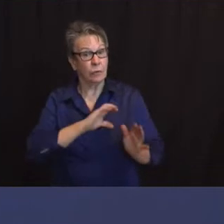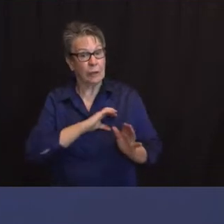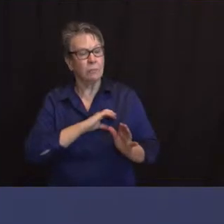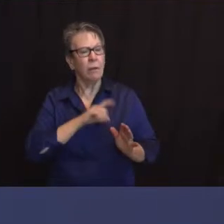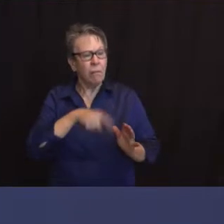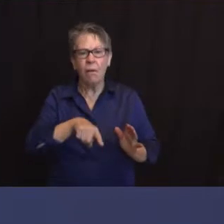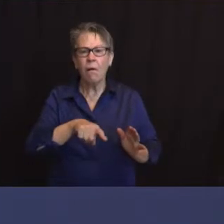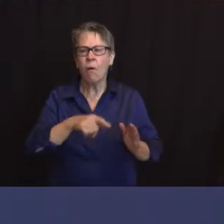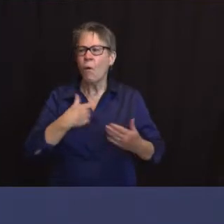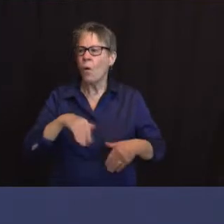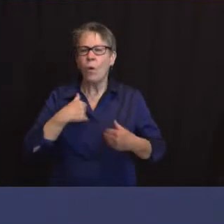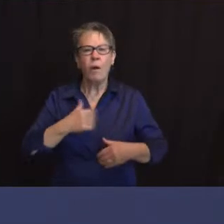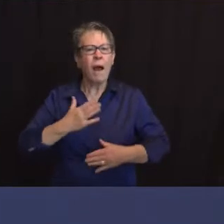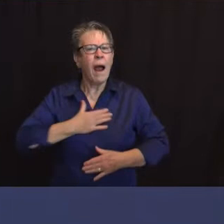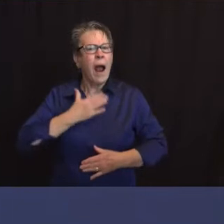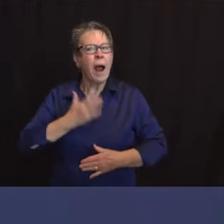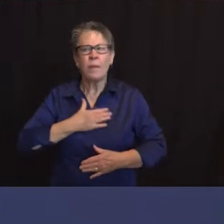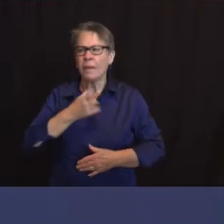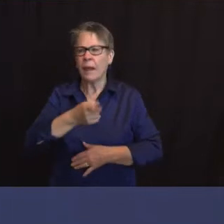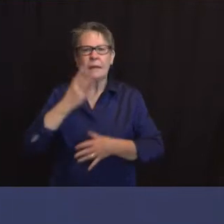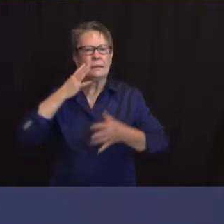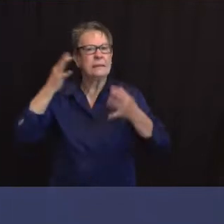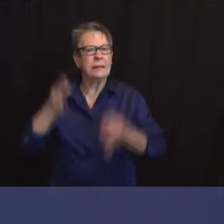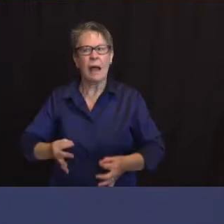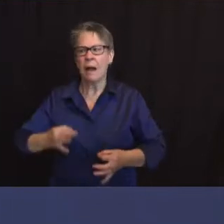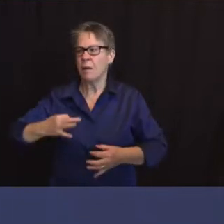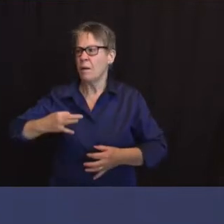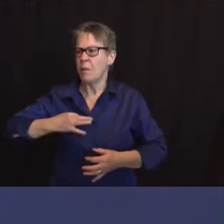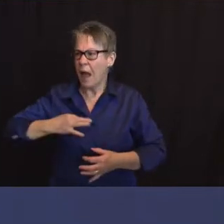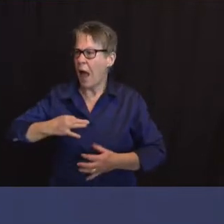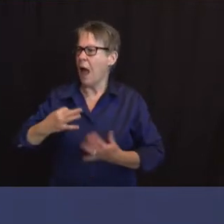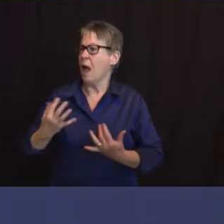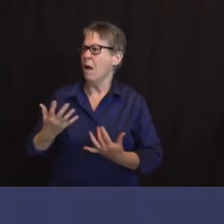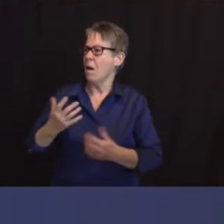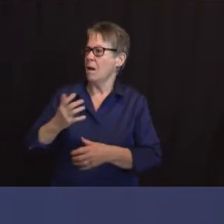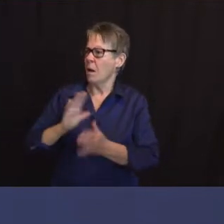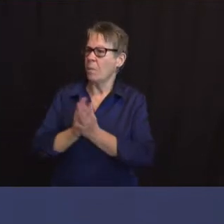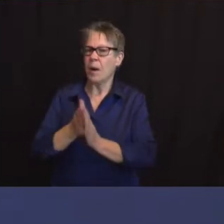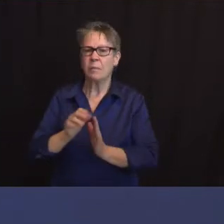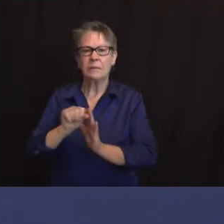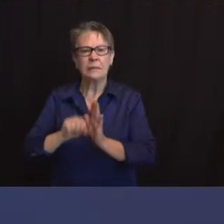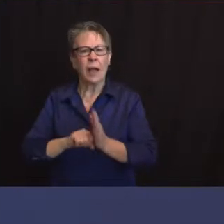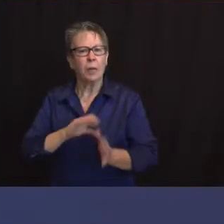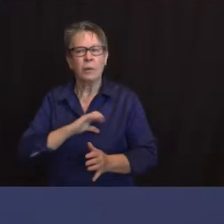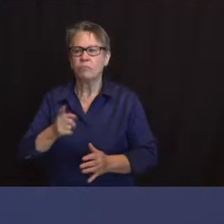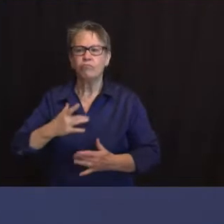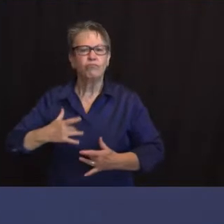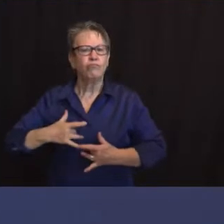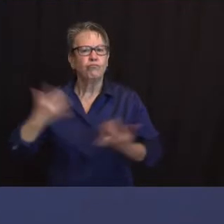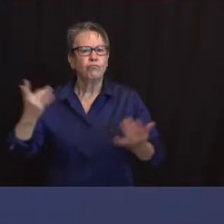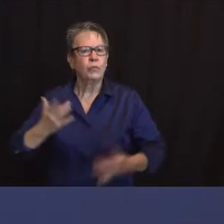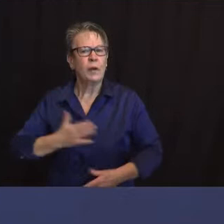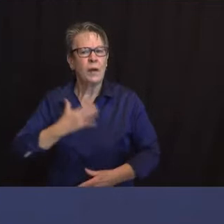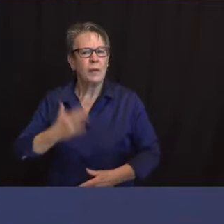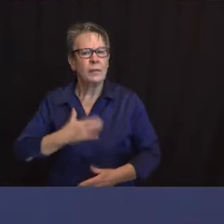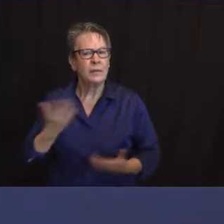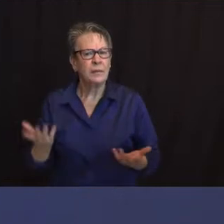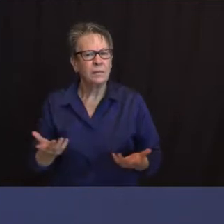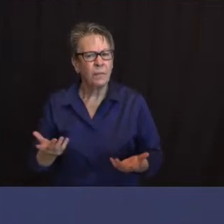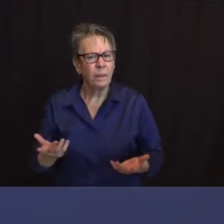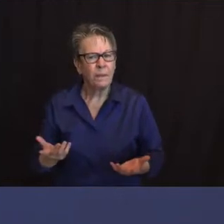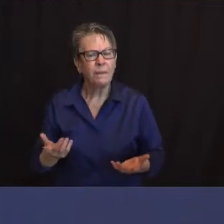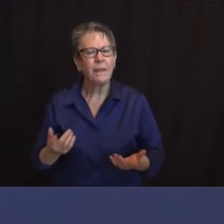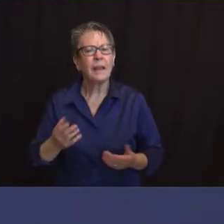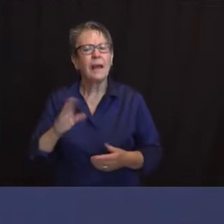So what's the website one more time? It's njtrooper.com. Thanks, I Gov. probably could have figured that one out. We're going to